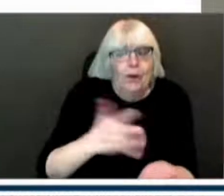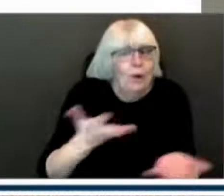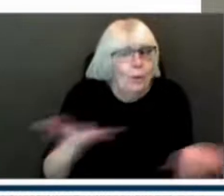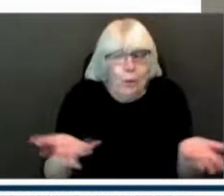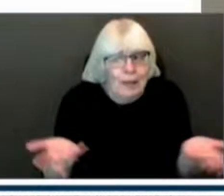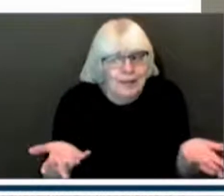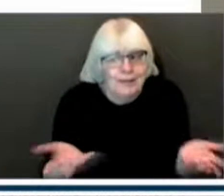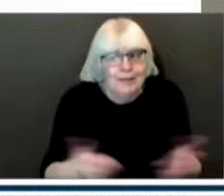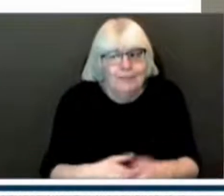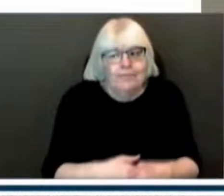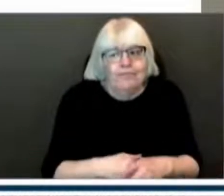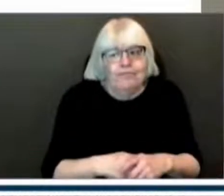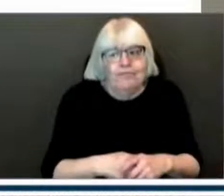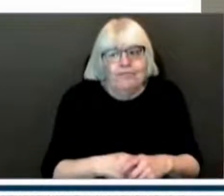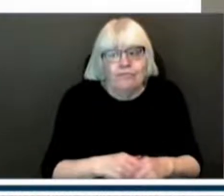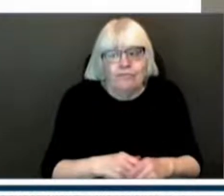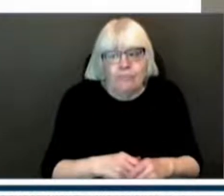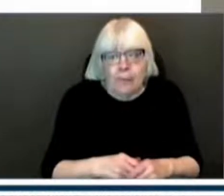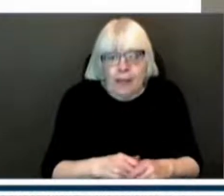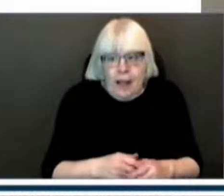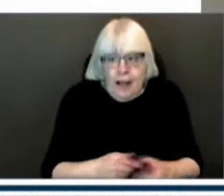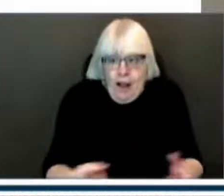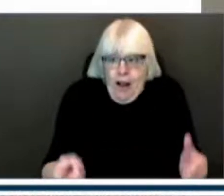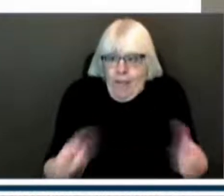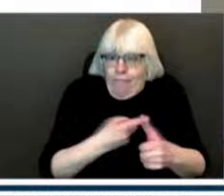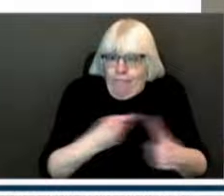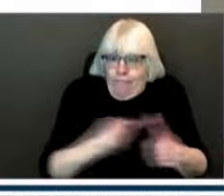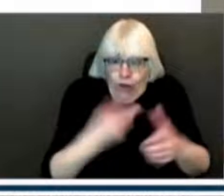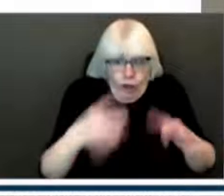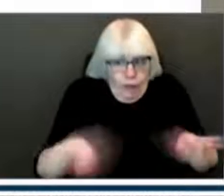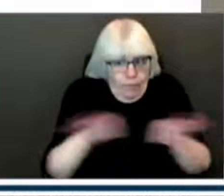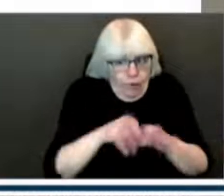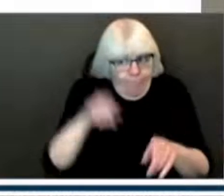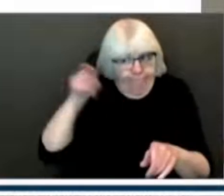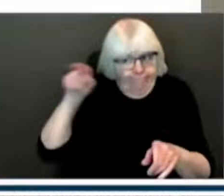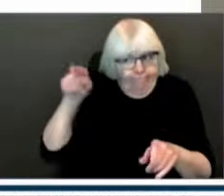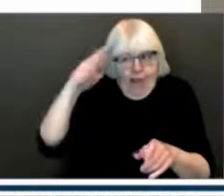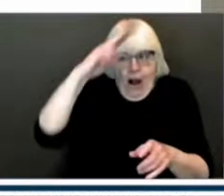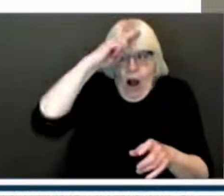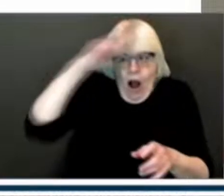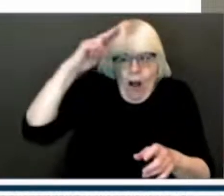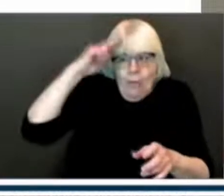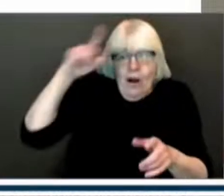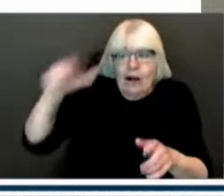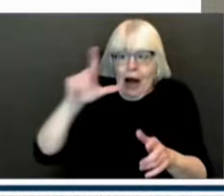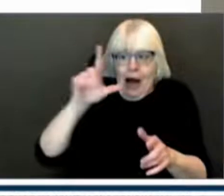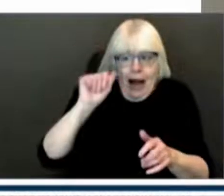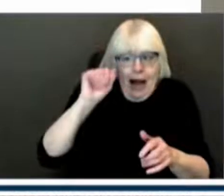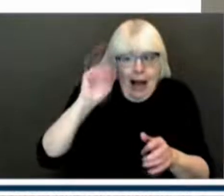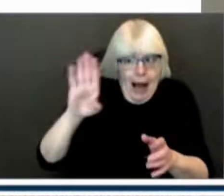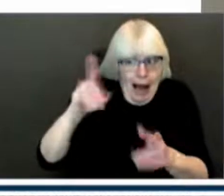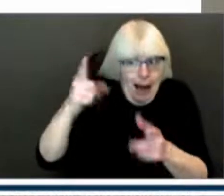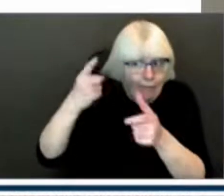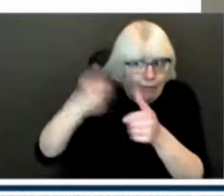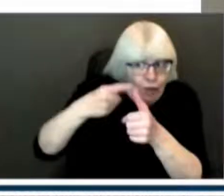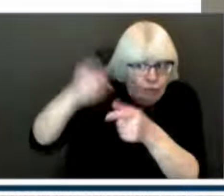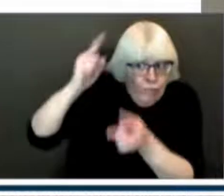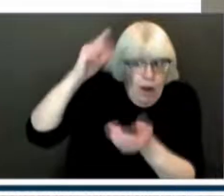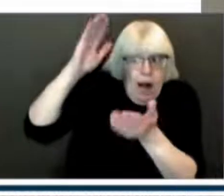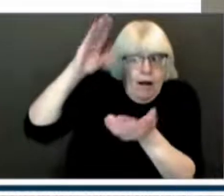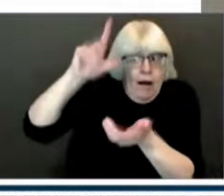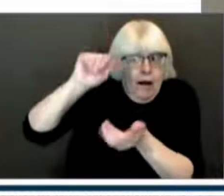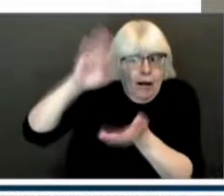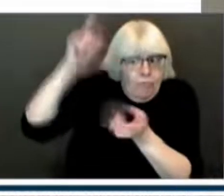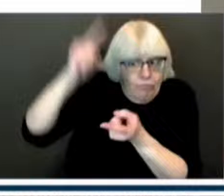lab positive cases, continued declining hospitalizations and new admissions for COVID, continued decline